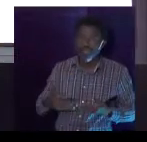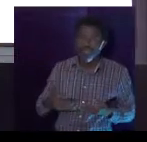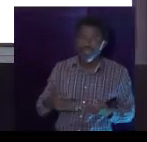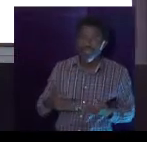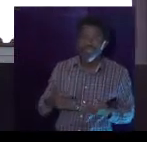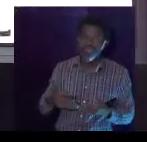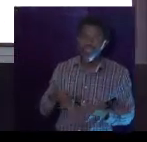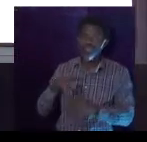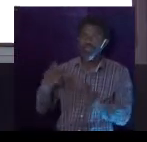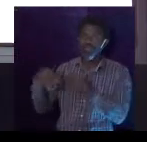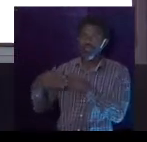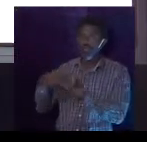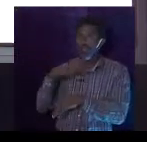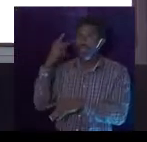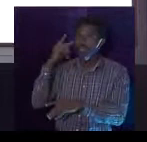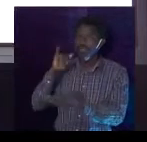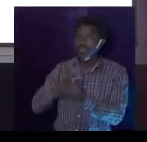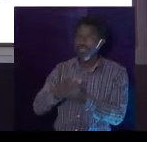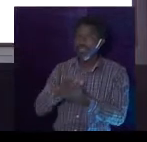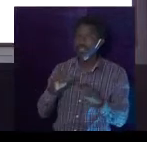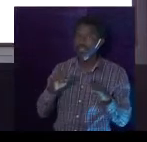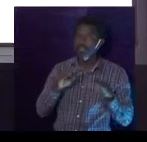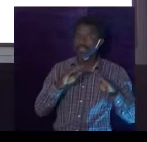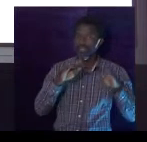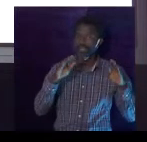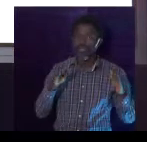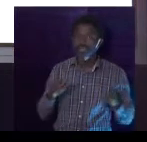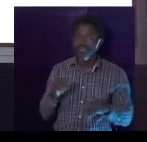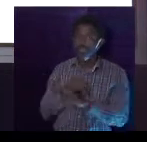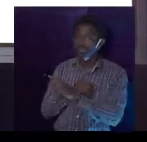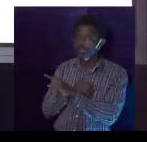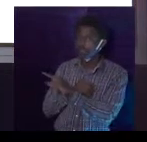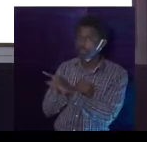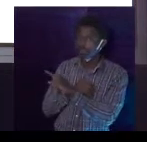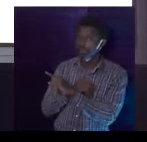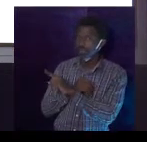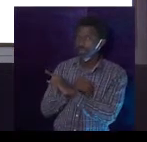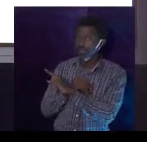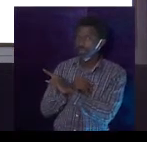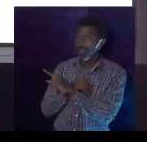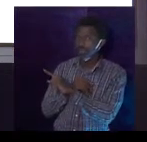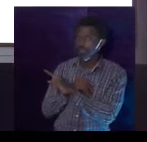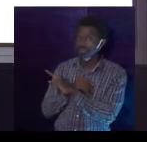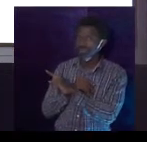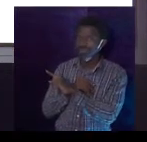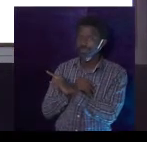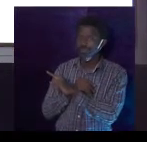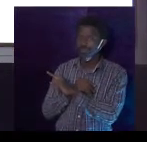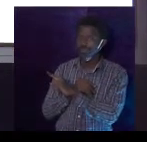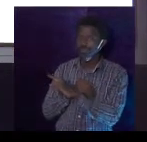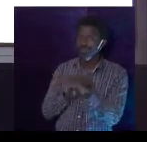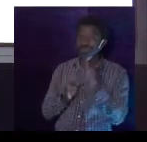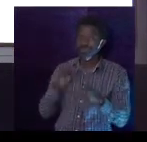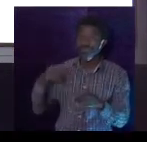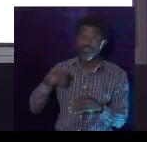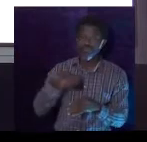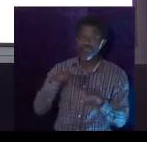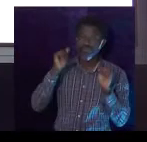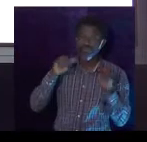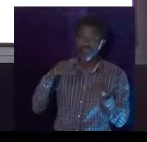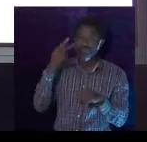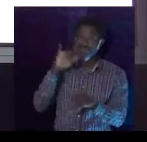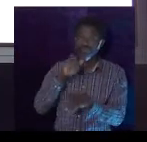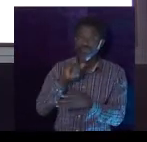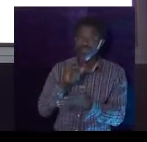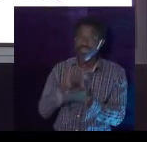back and see that table. Let's go back and see that and see whether we can confirm that